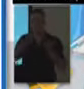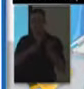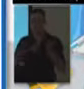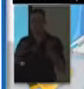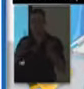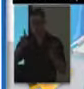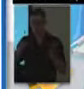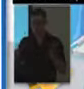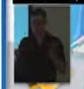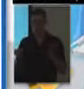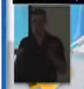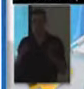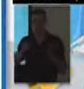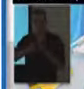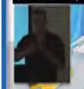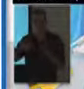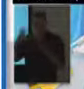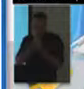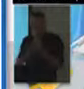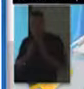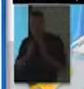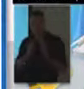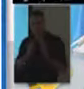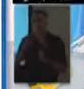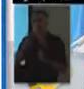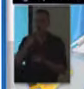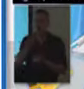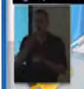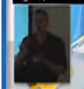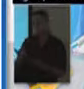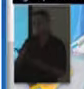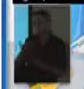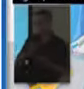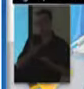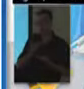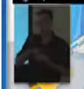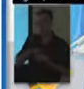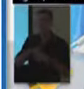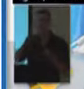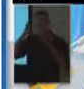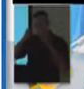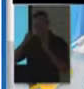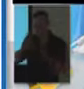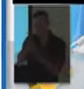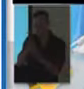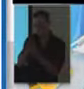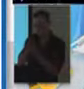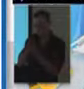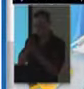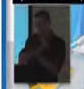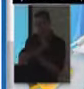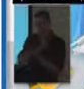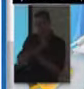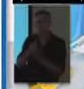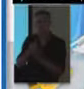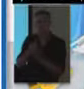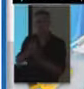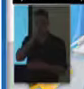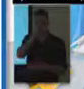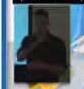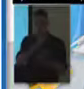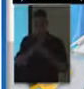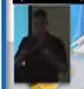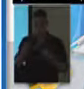technologies. It's not the Bible. It doesn't give an answer to everything, but it helps us to understand the